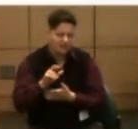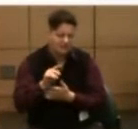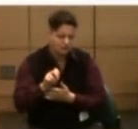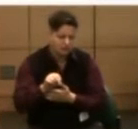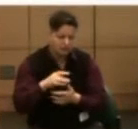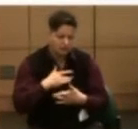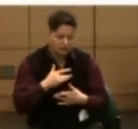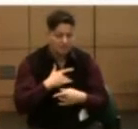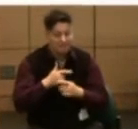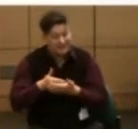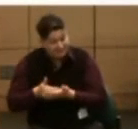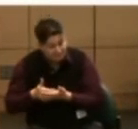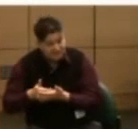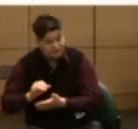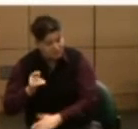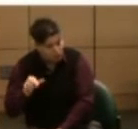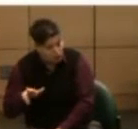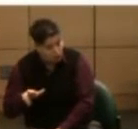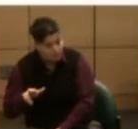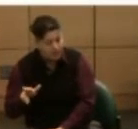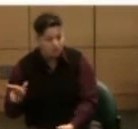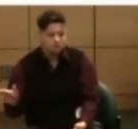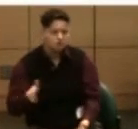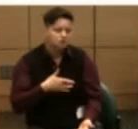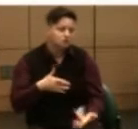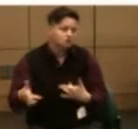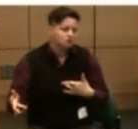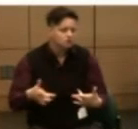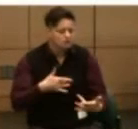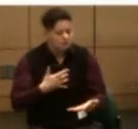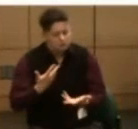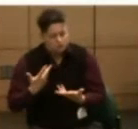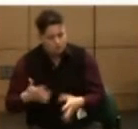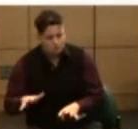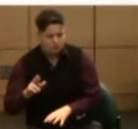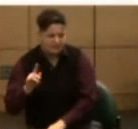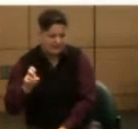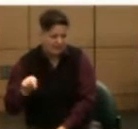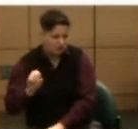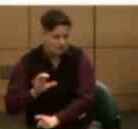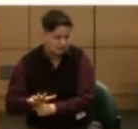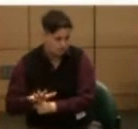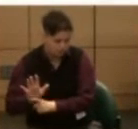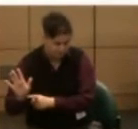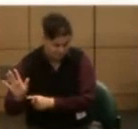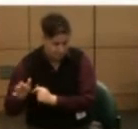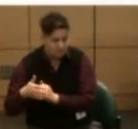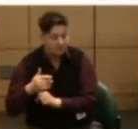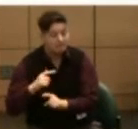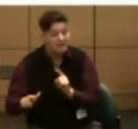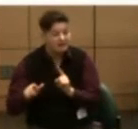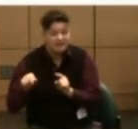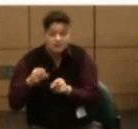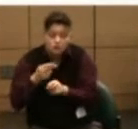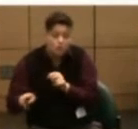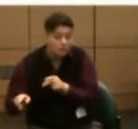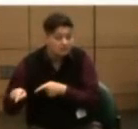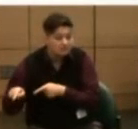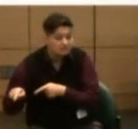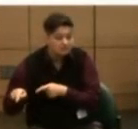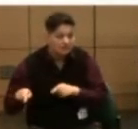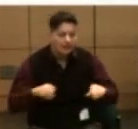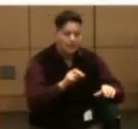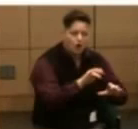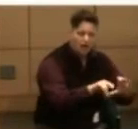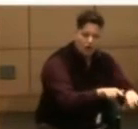age group, we're trying to avoid radiation as much as possible. However, it is a shorter exam, and so